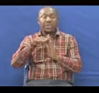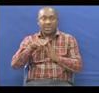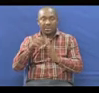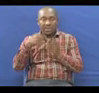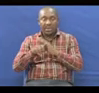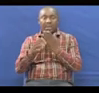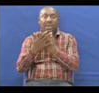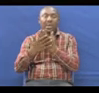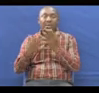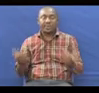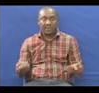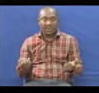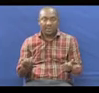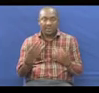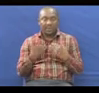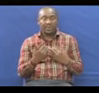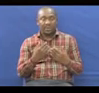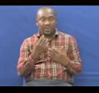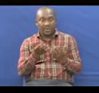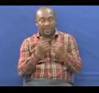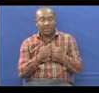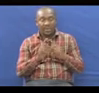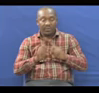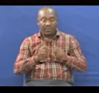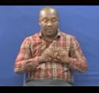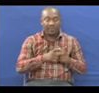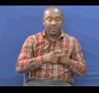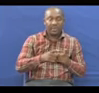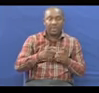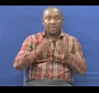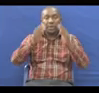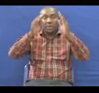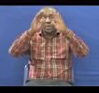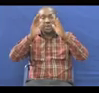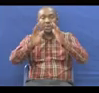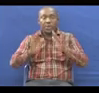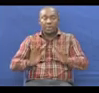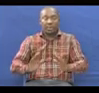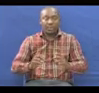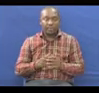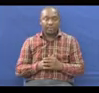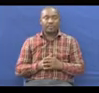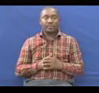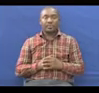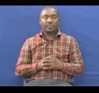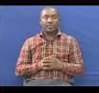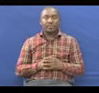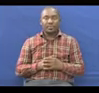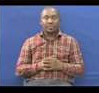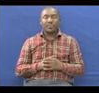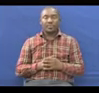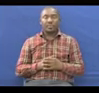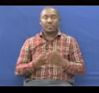can be of a different shape. It can be of different shape. And make sure